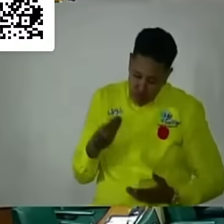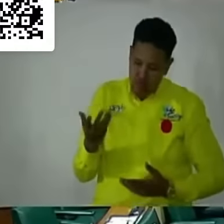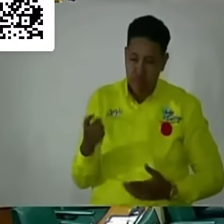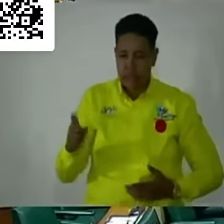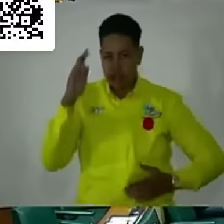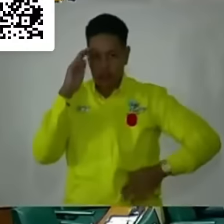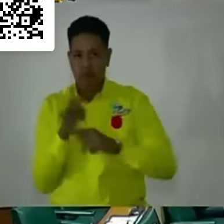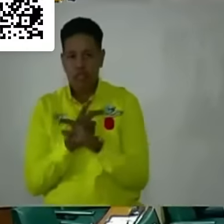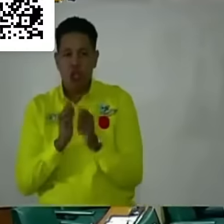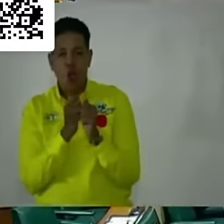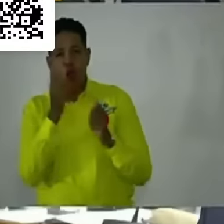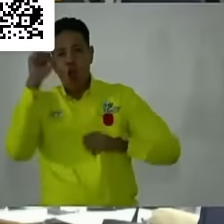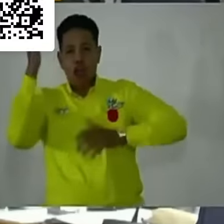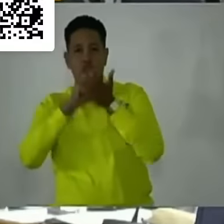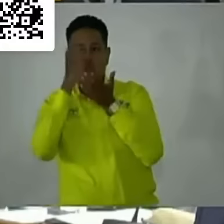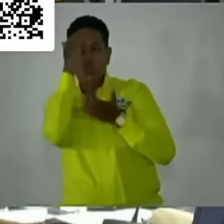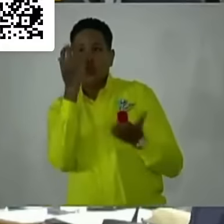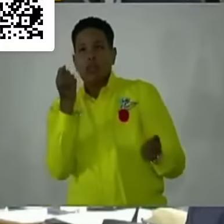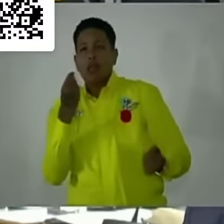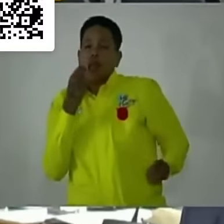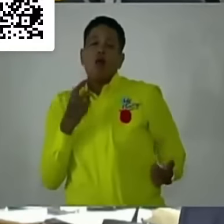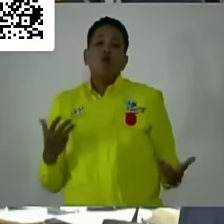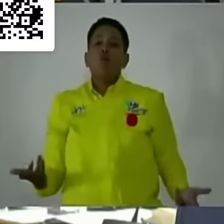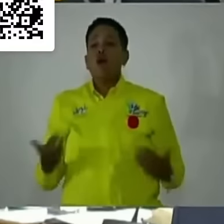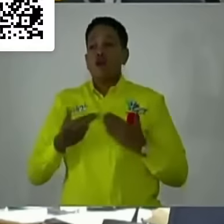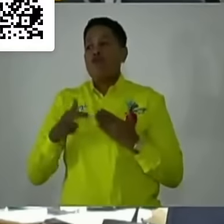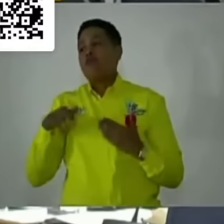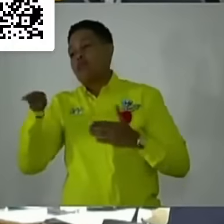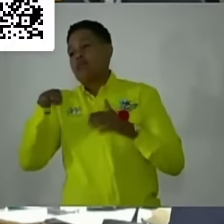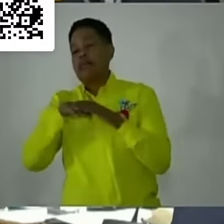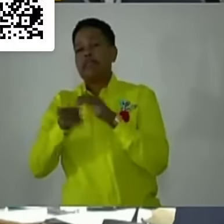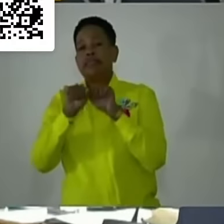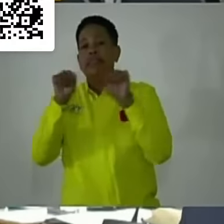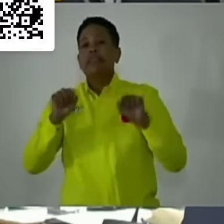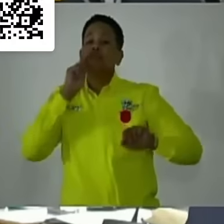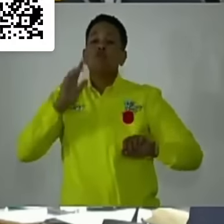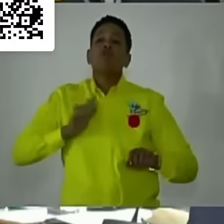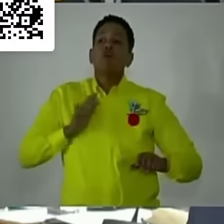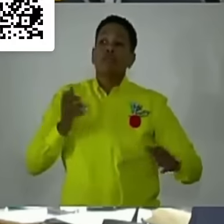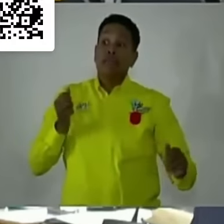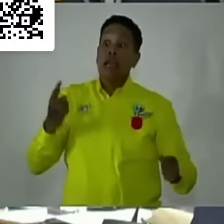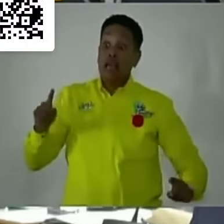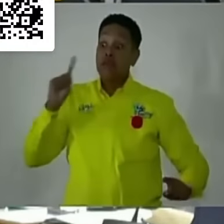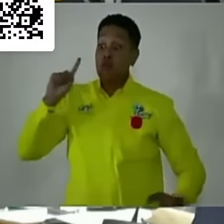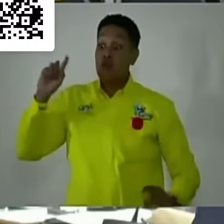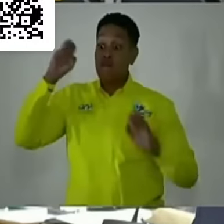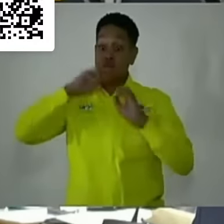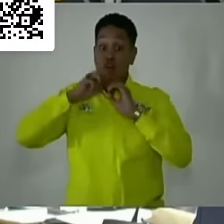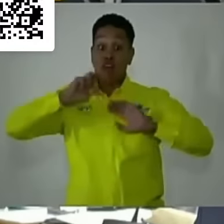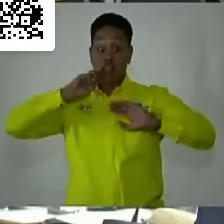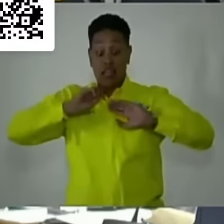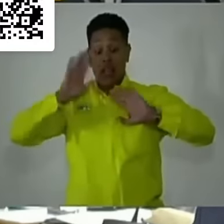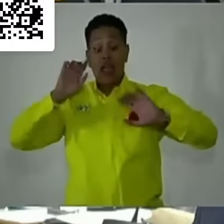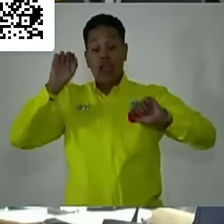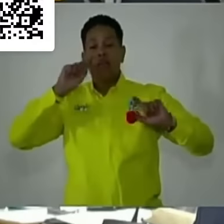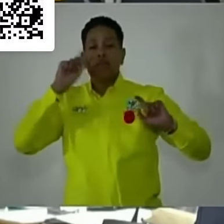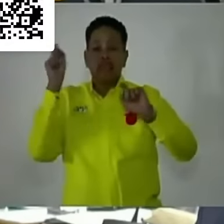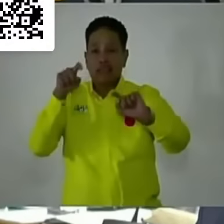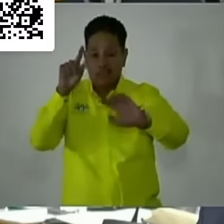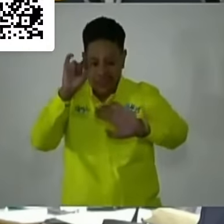that mechanism to ensure that they can be referred into the system formally so that further care can be given to